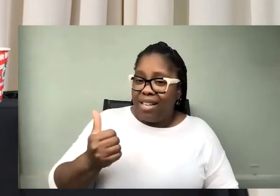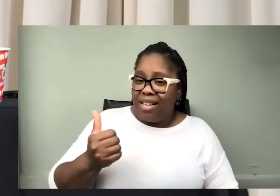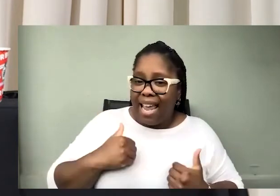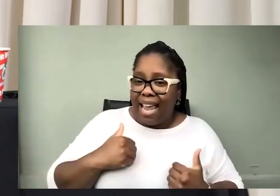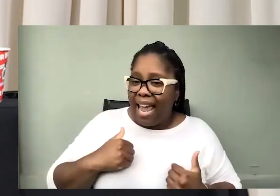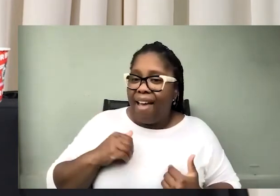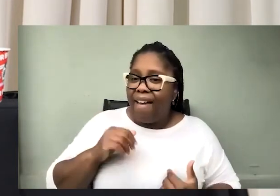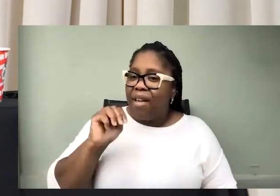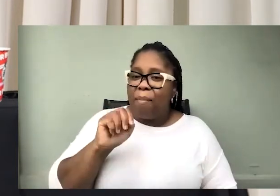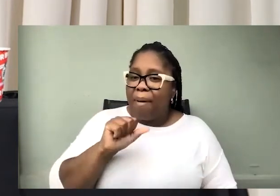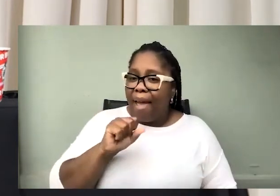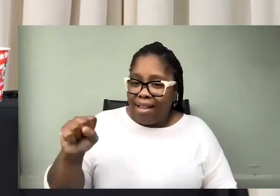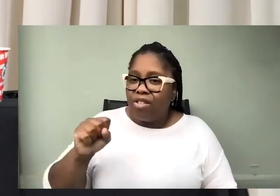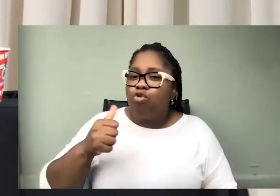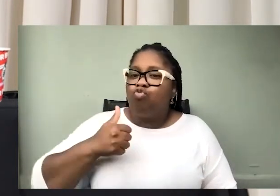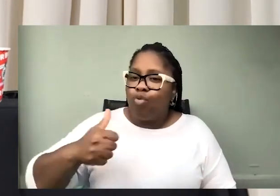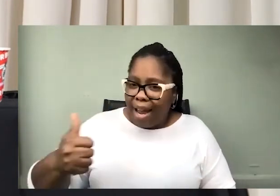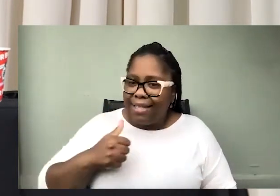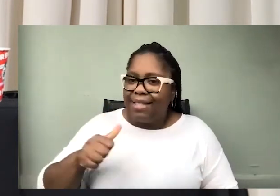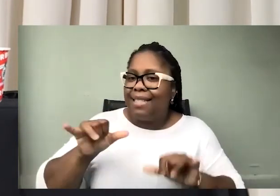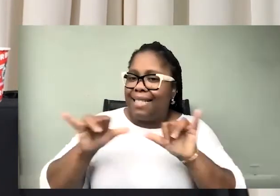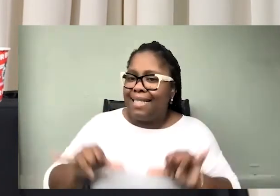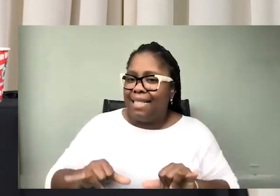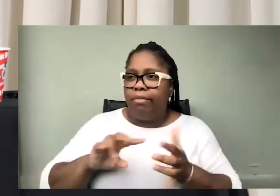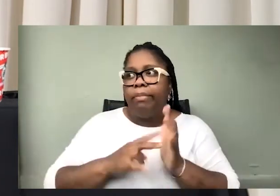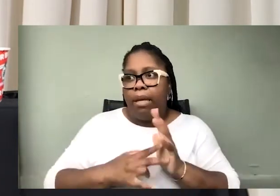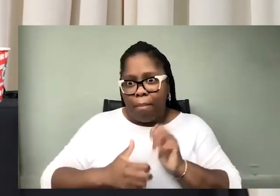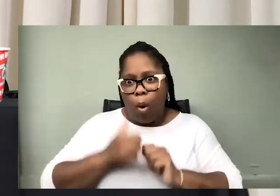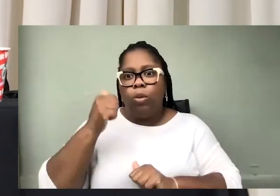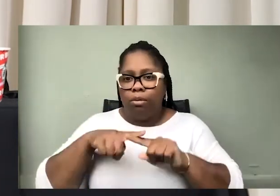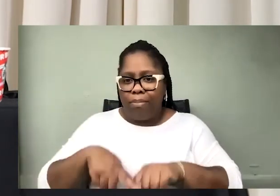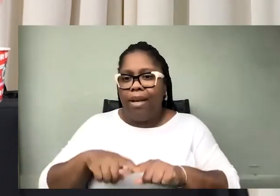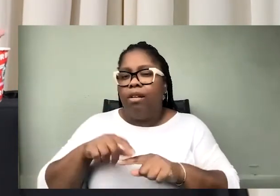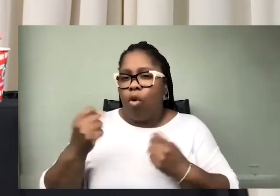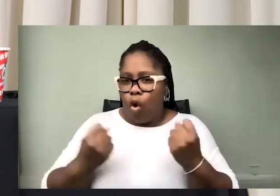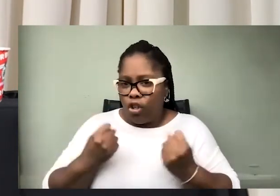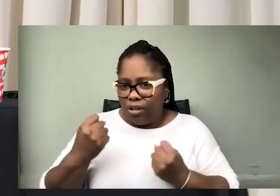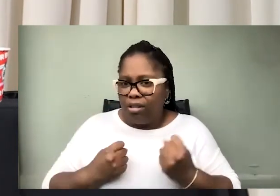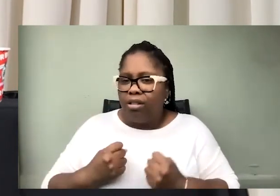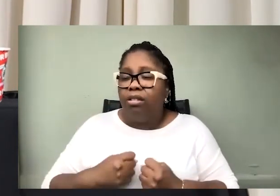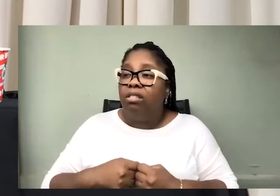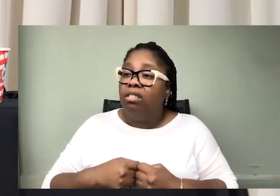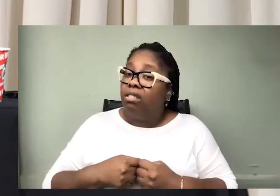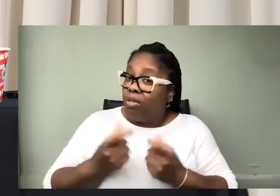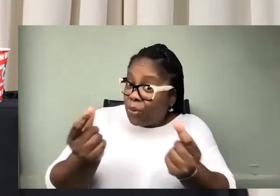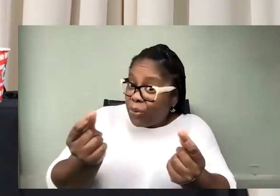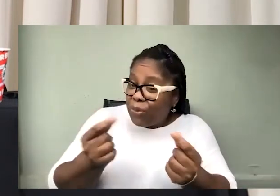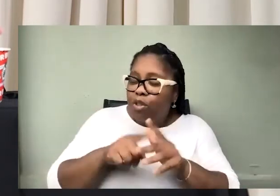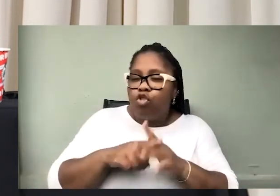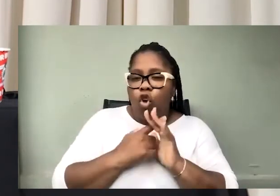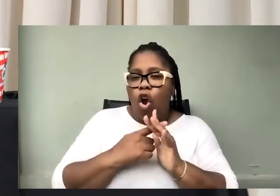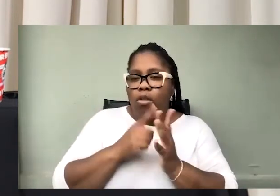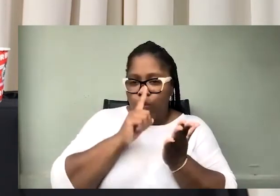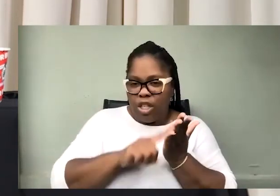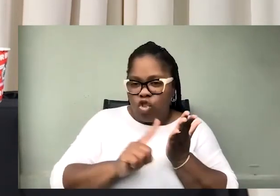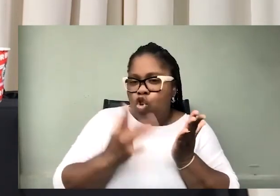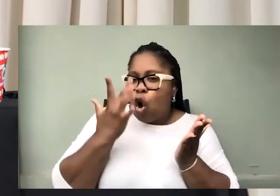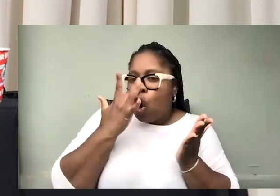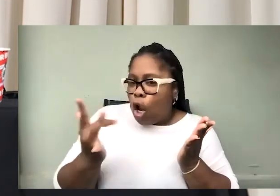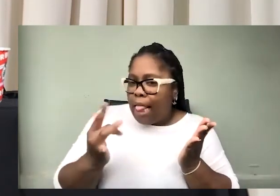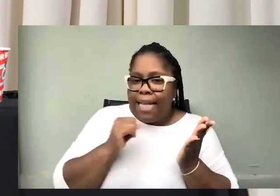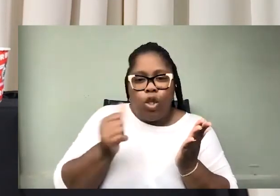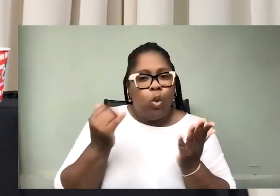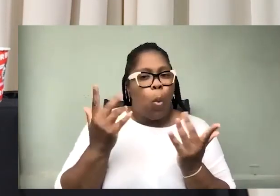mass transit system, so we rely on our cars. So start your research earlier rather than